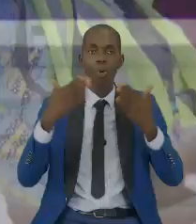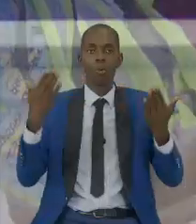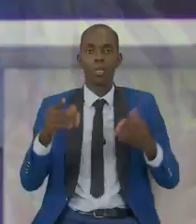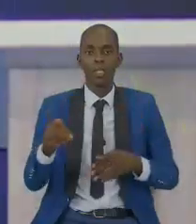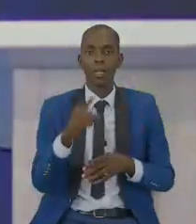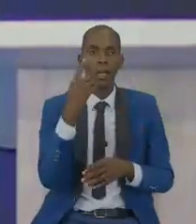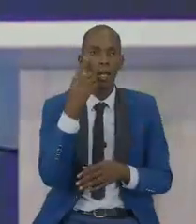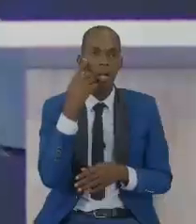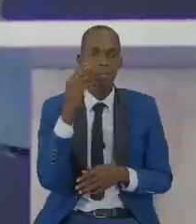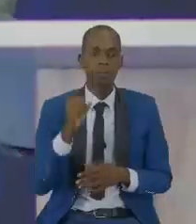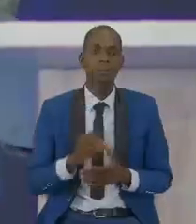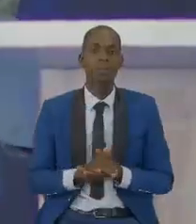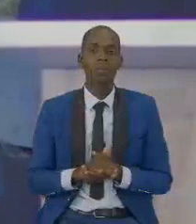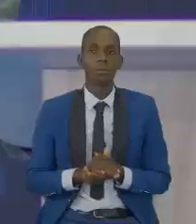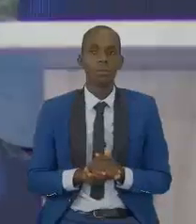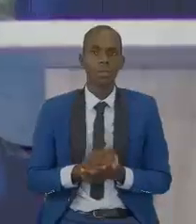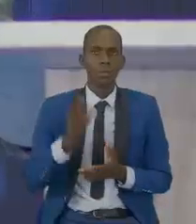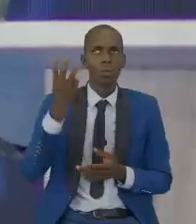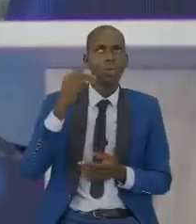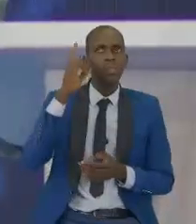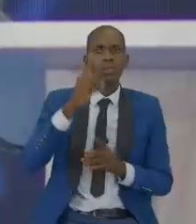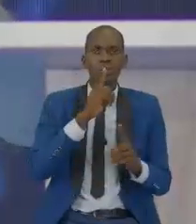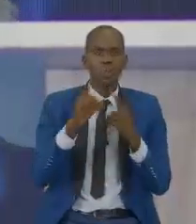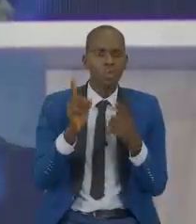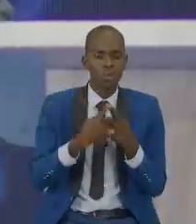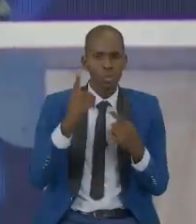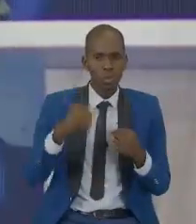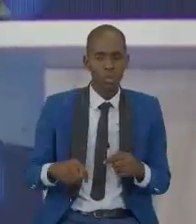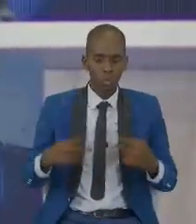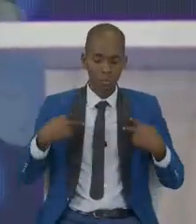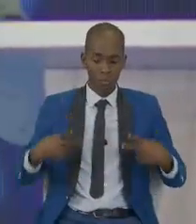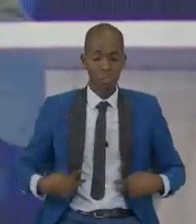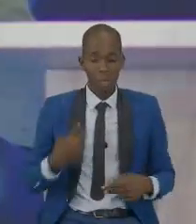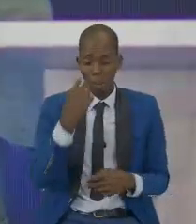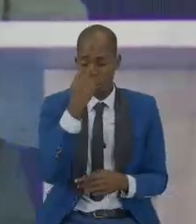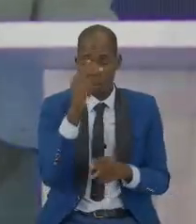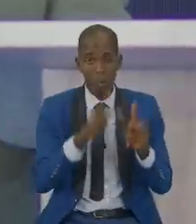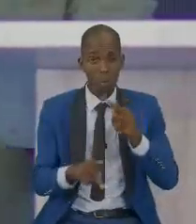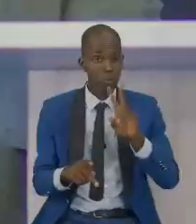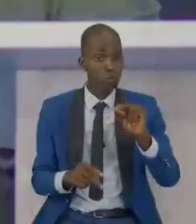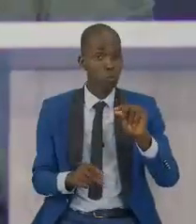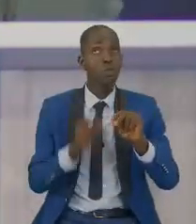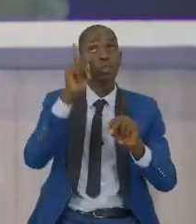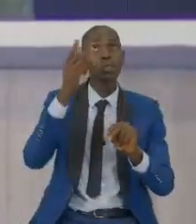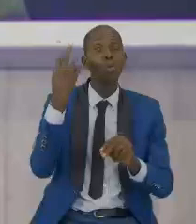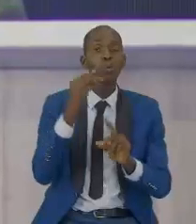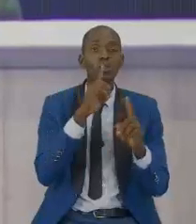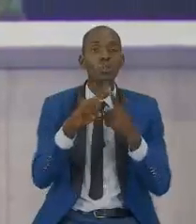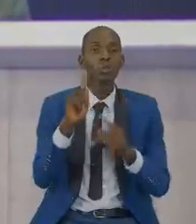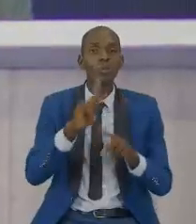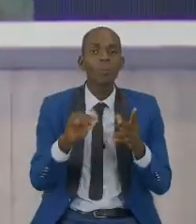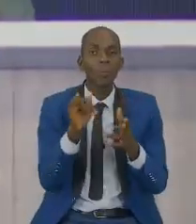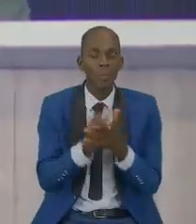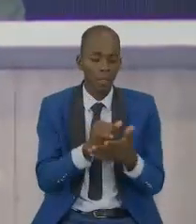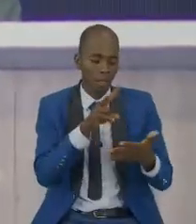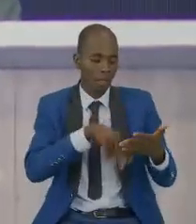their eyes. Was he talking of physically blind people? No. He was talking of people that read